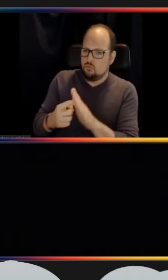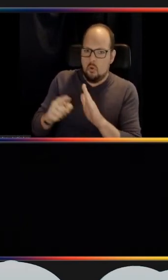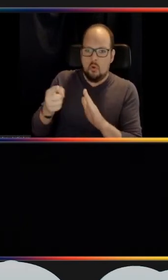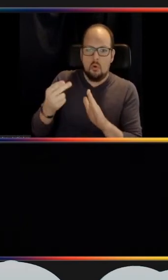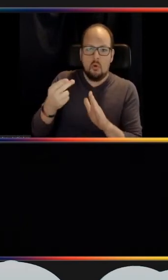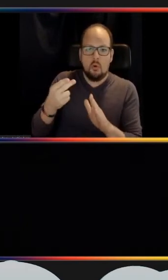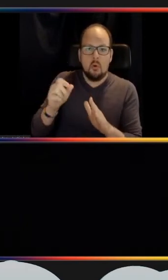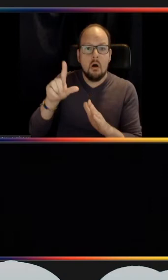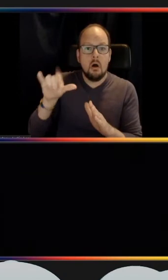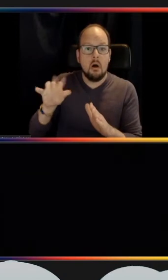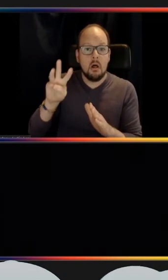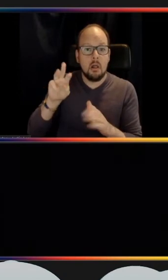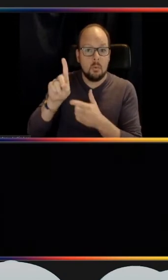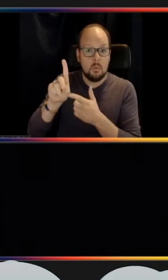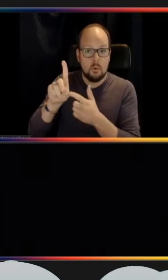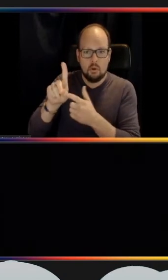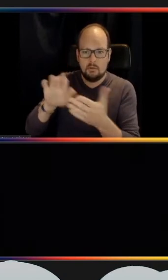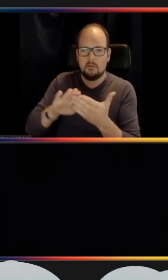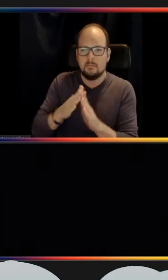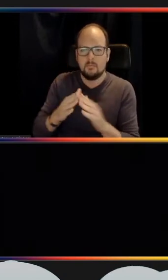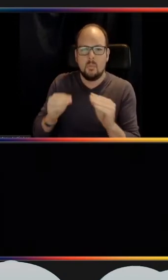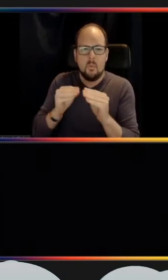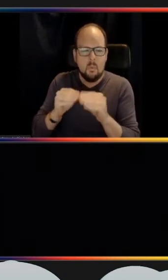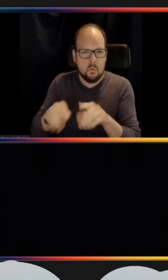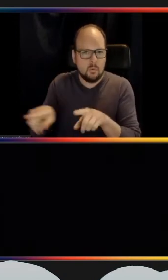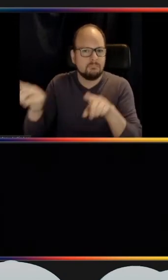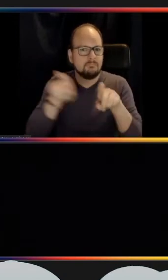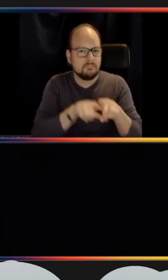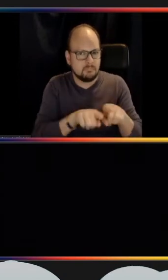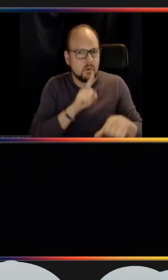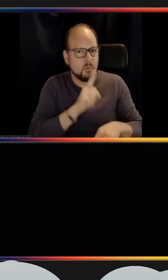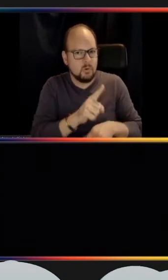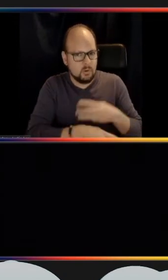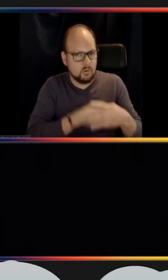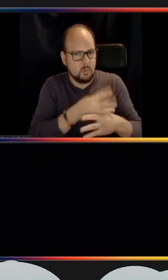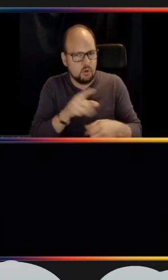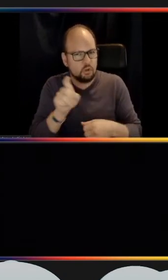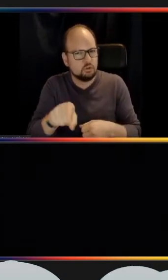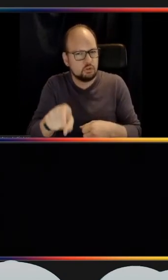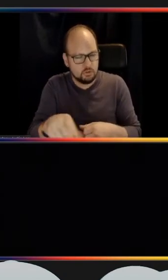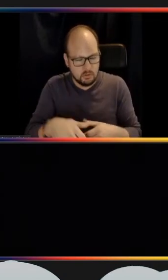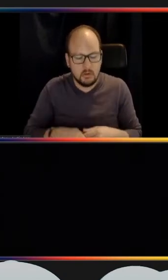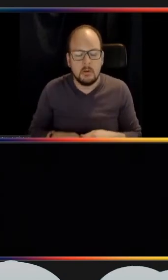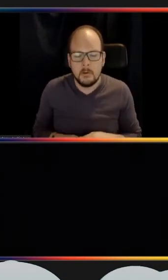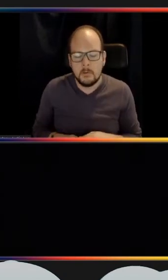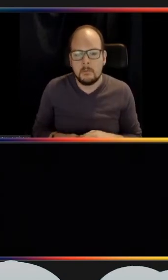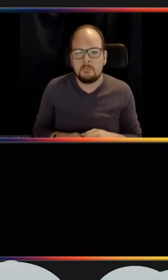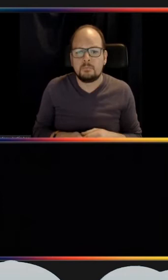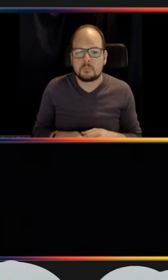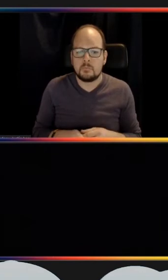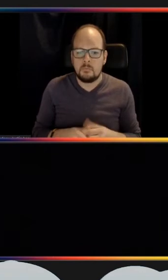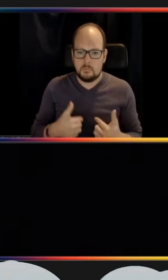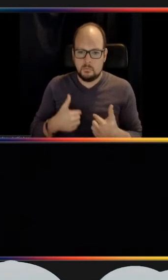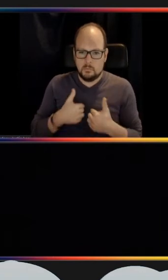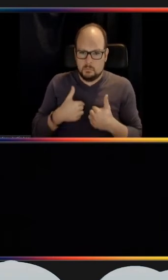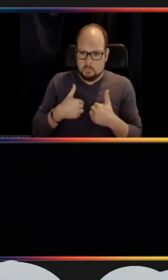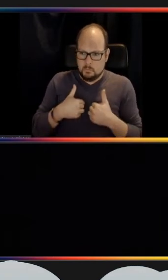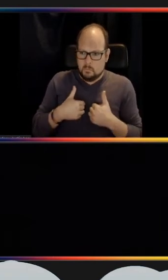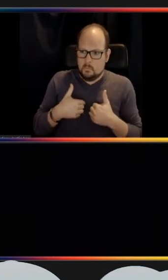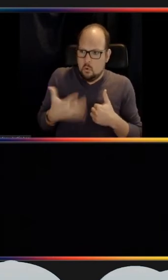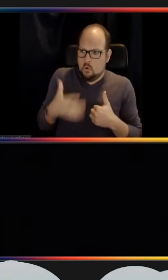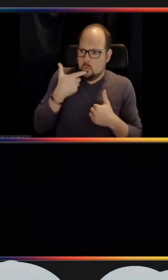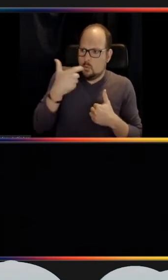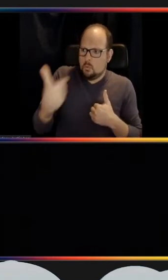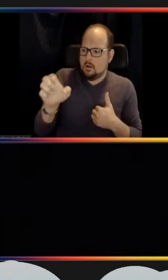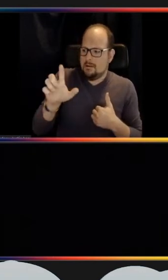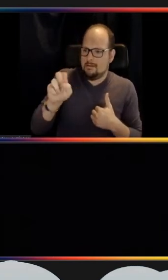Yeah. And so if I saw myself in Elena, like, who have you seen yourself in? Like,